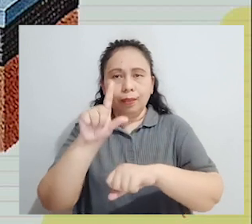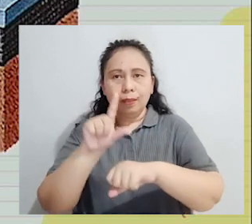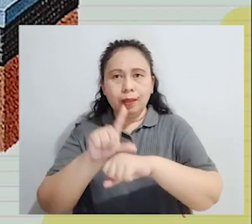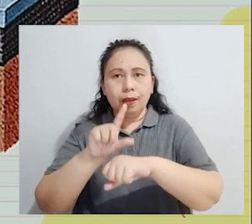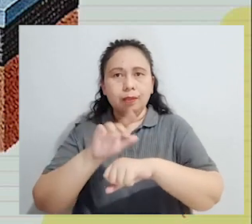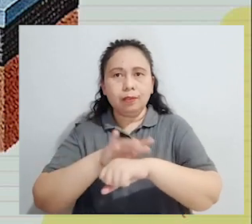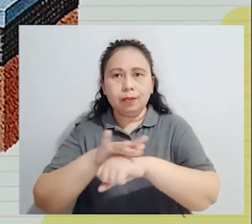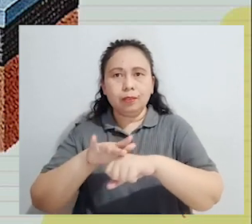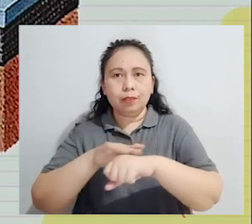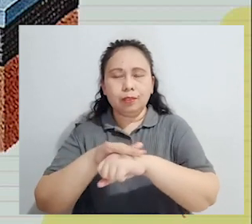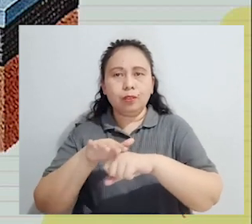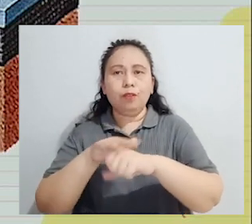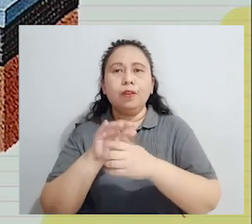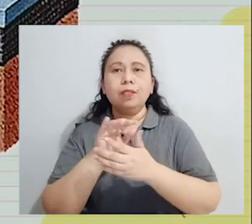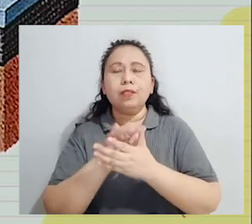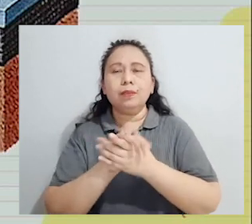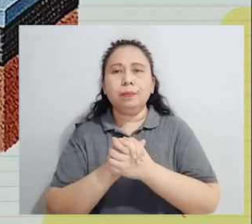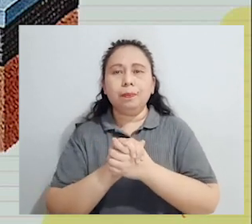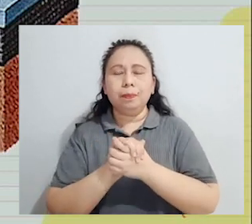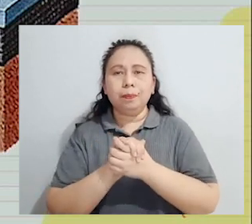the Earth's surface.